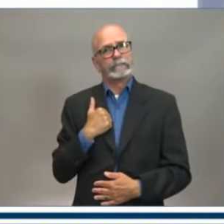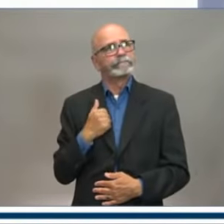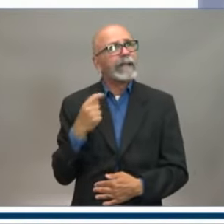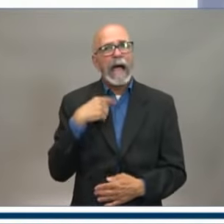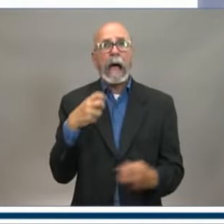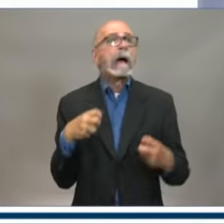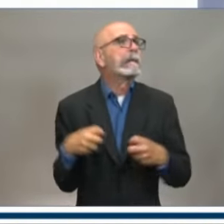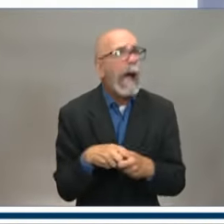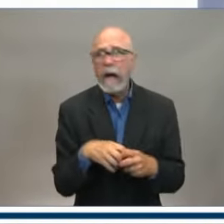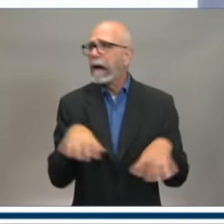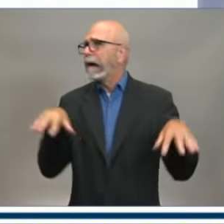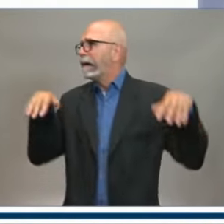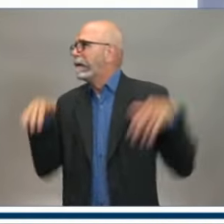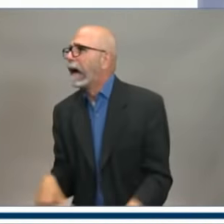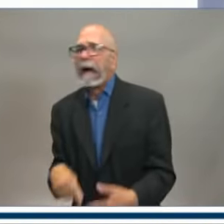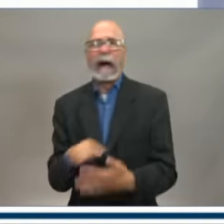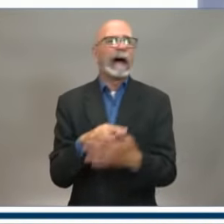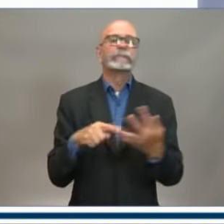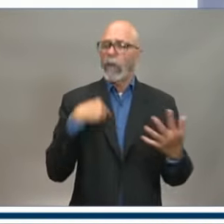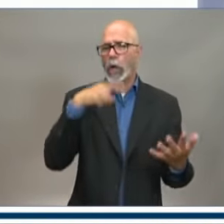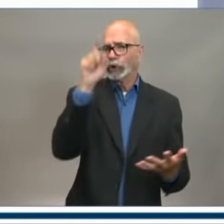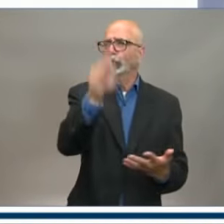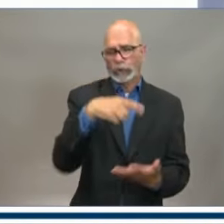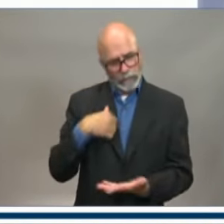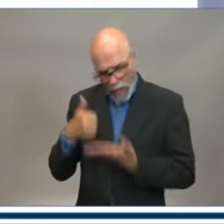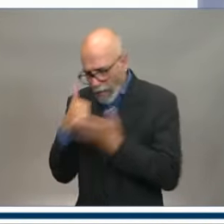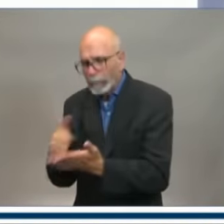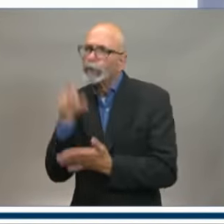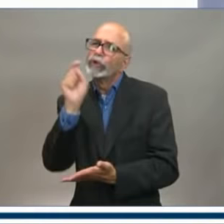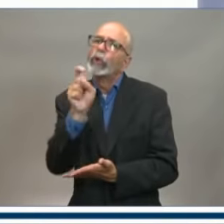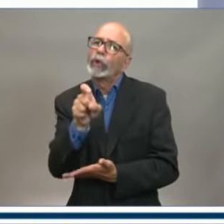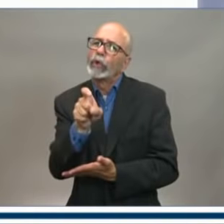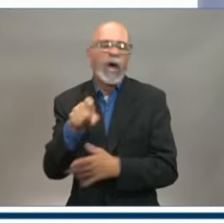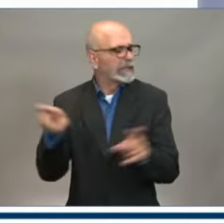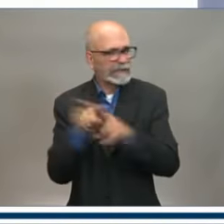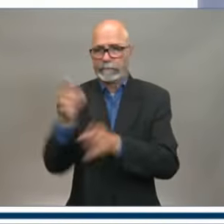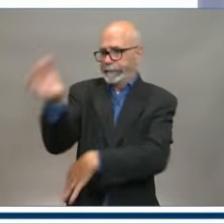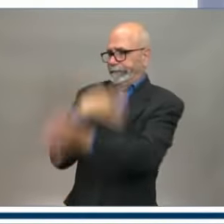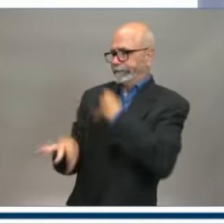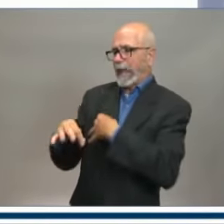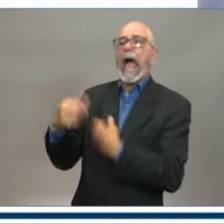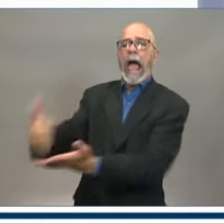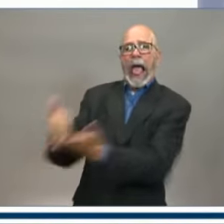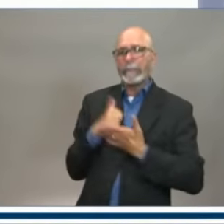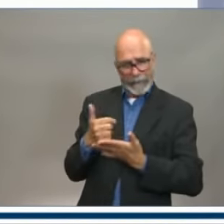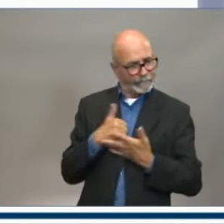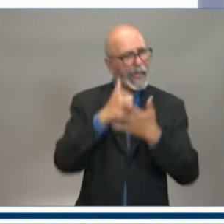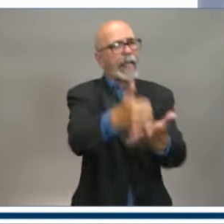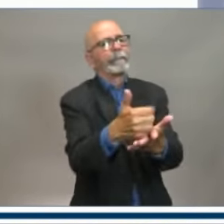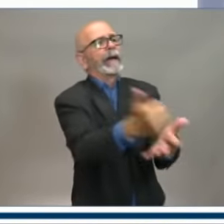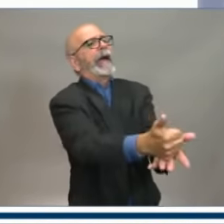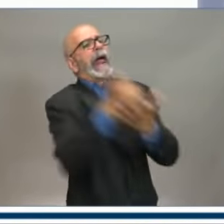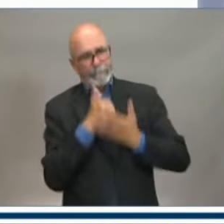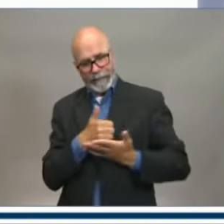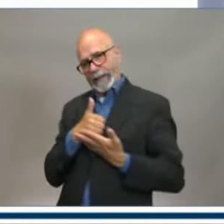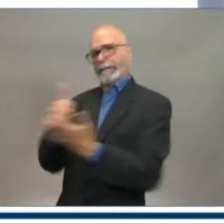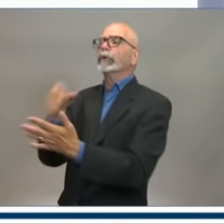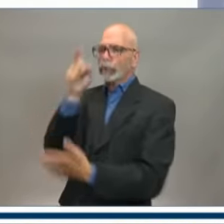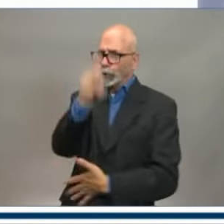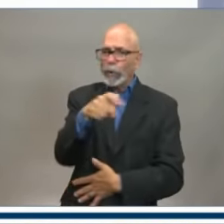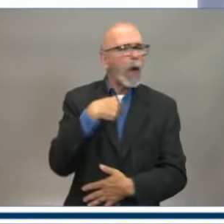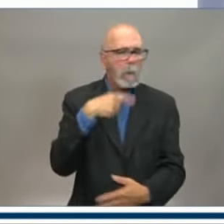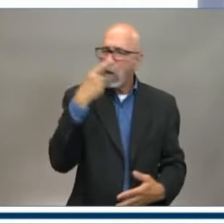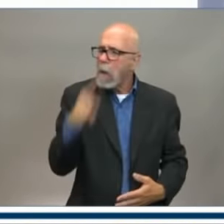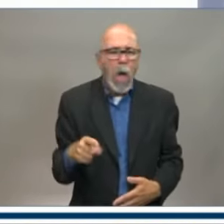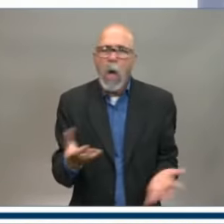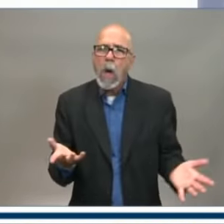day with our own individual neighbors, and Prince Edward Island needed our support early on, and we were very happy to be able to support with them. And I want to